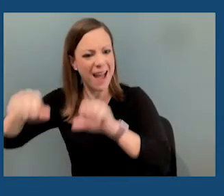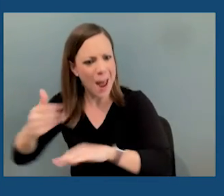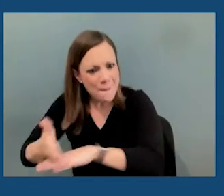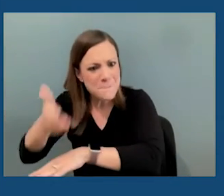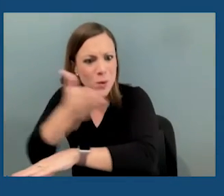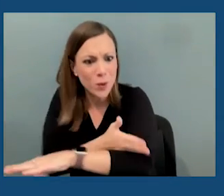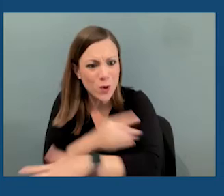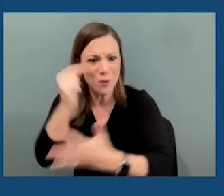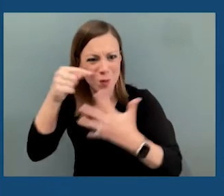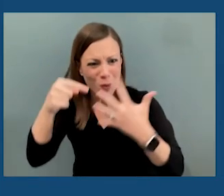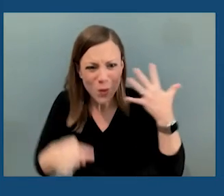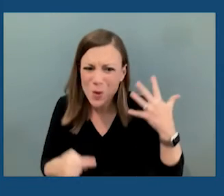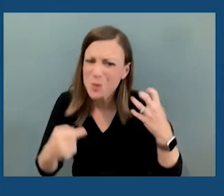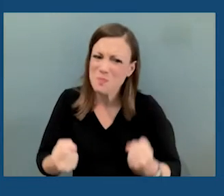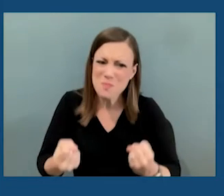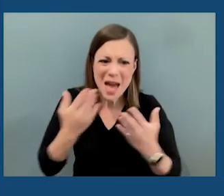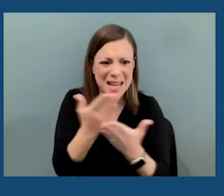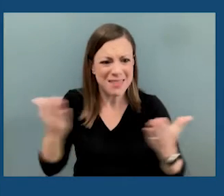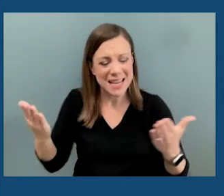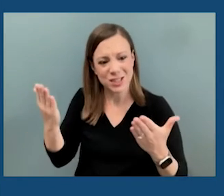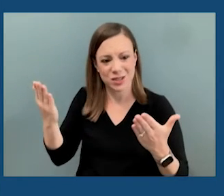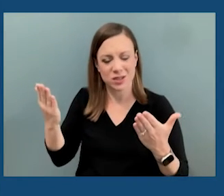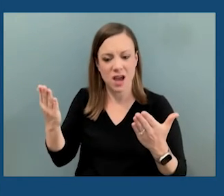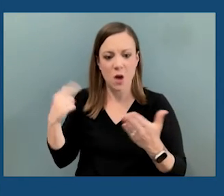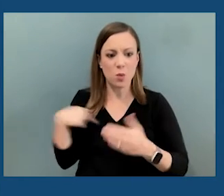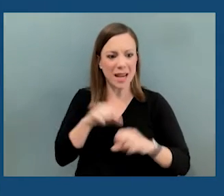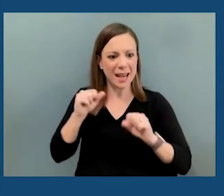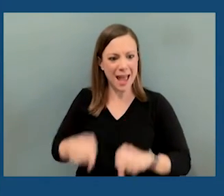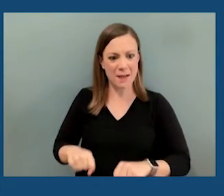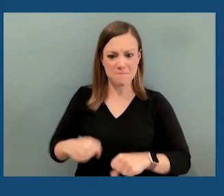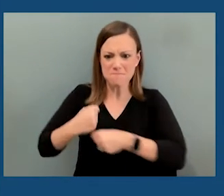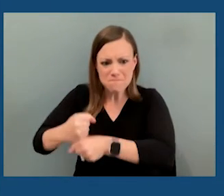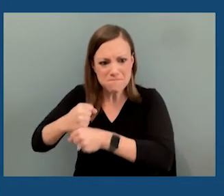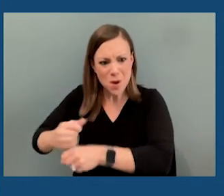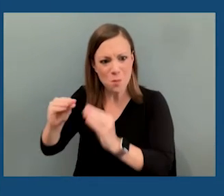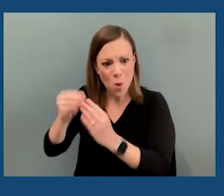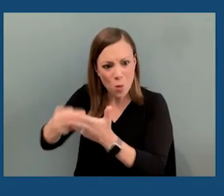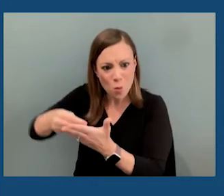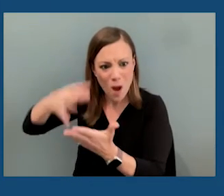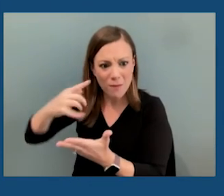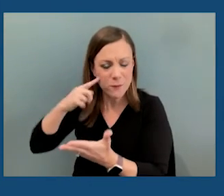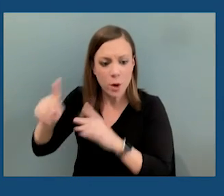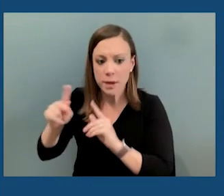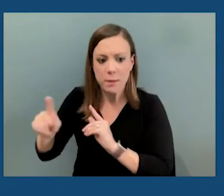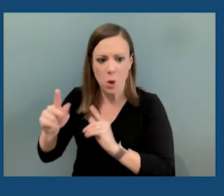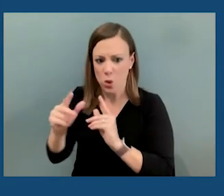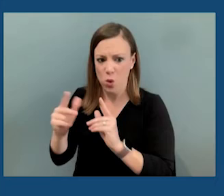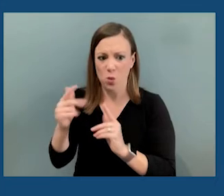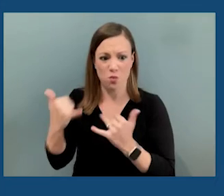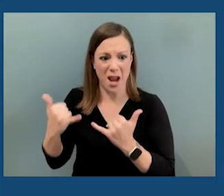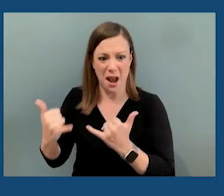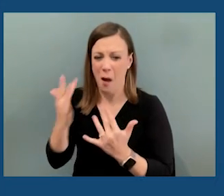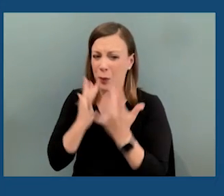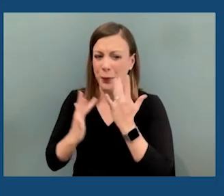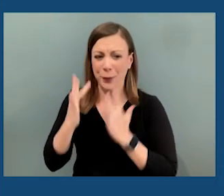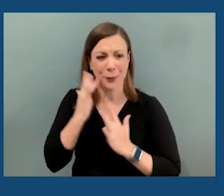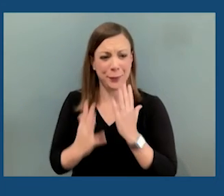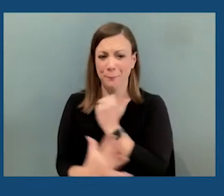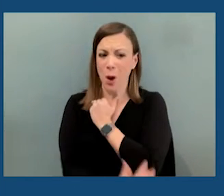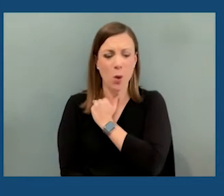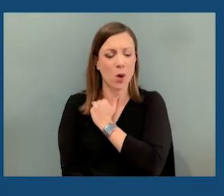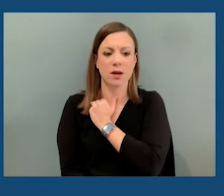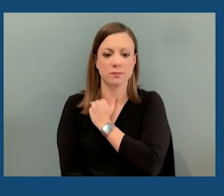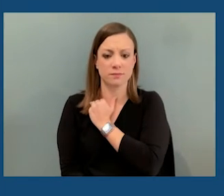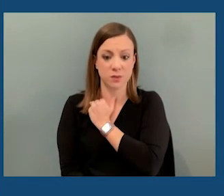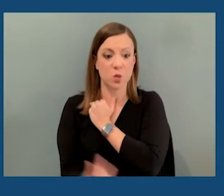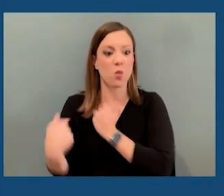Yorkers and generate more wealth for those who don't have any right now. And so we will leverage the power of this. We'll